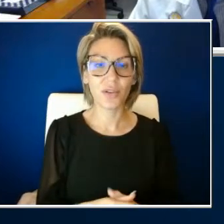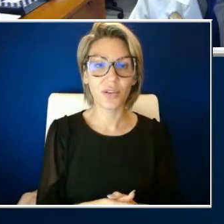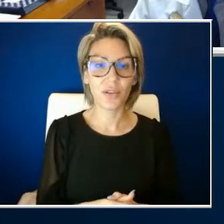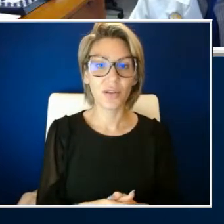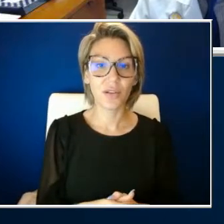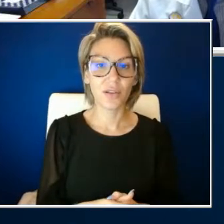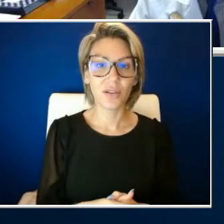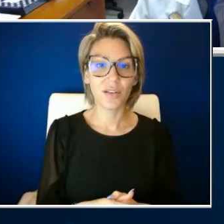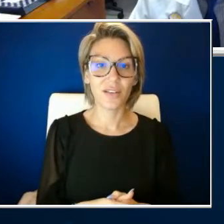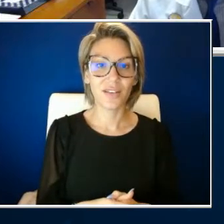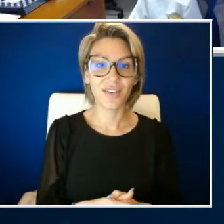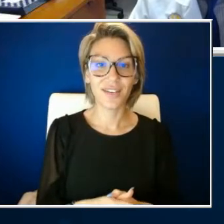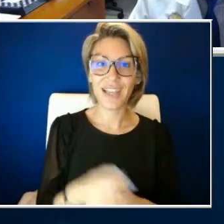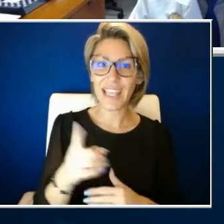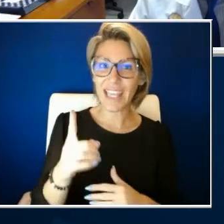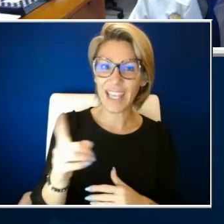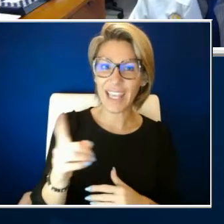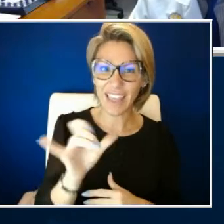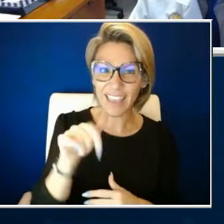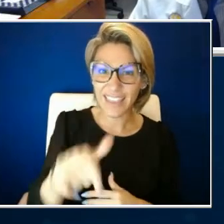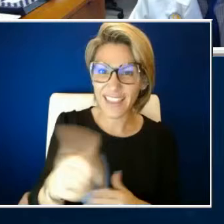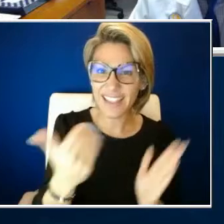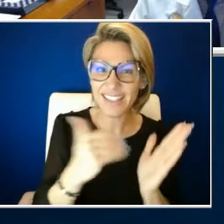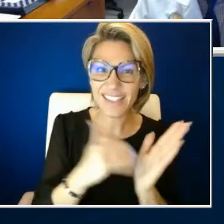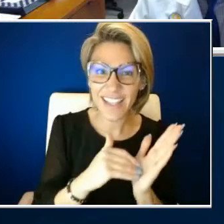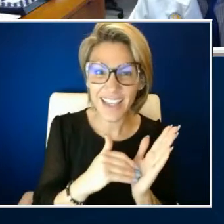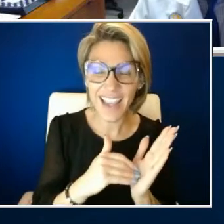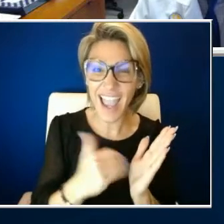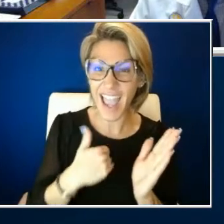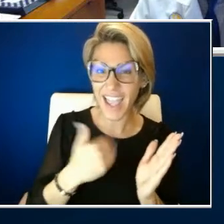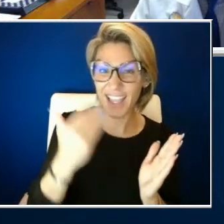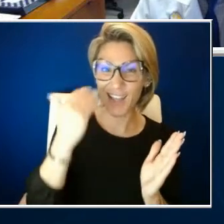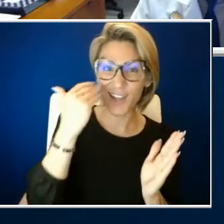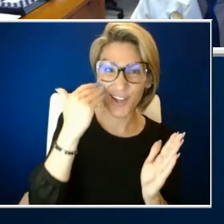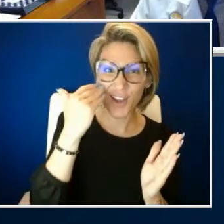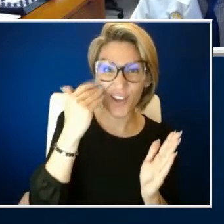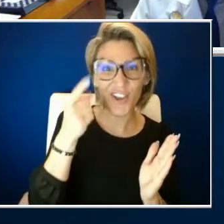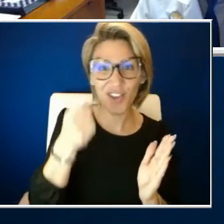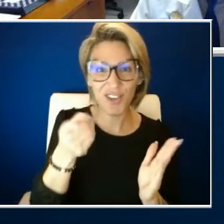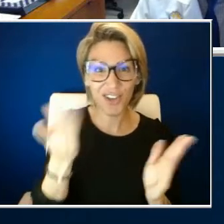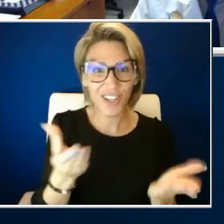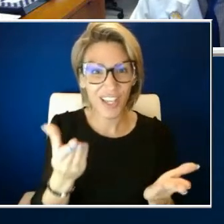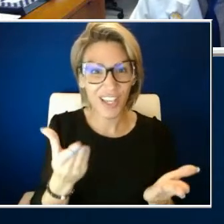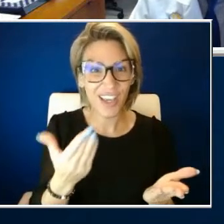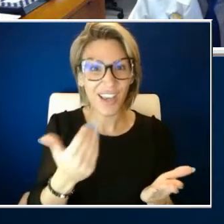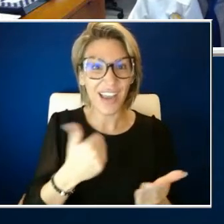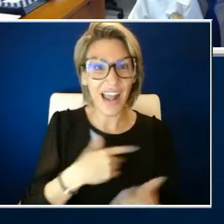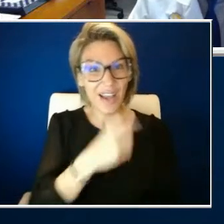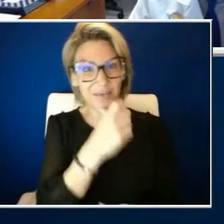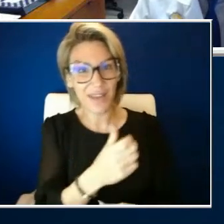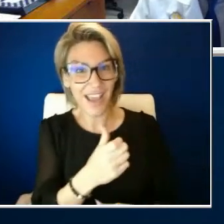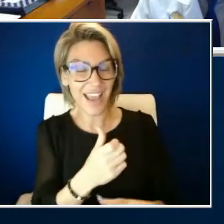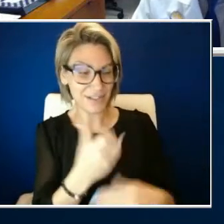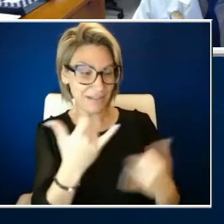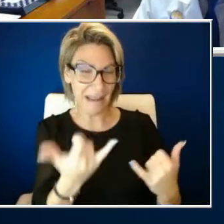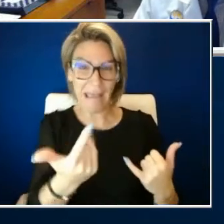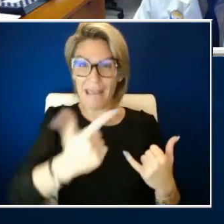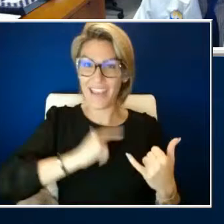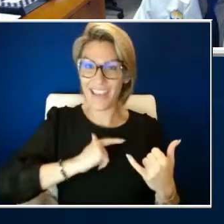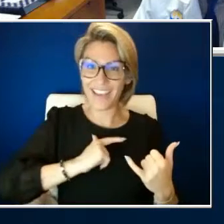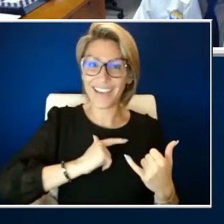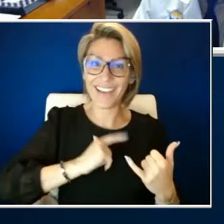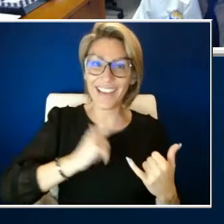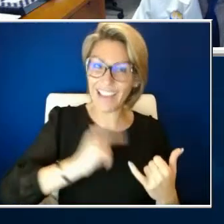and I to be like this again, you know what I'm saying? I know. Usually you're here and I'm not, and now I get to be here and you're there. This is part. This is I like